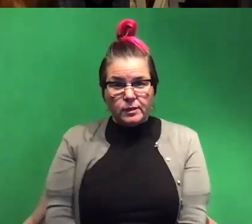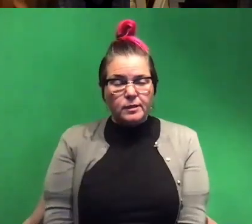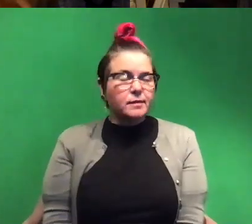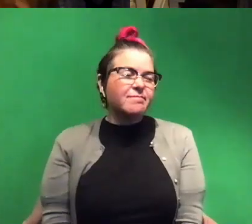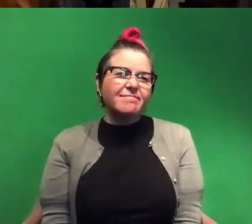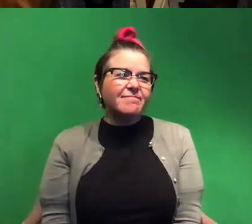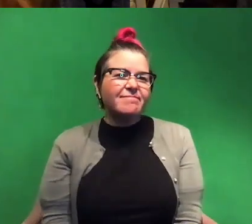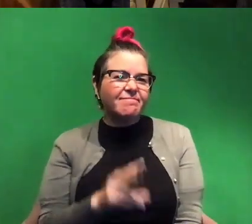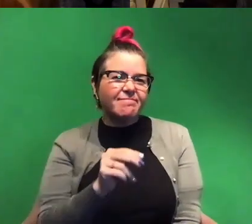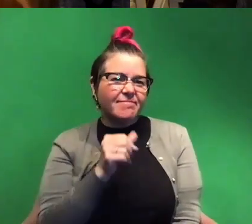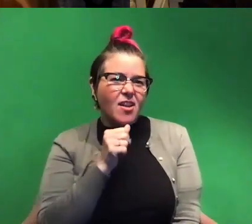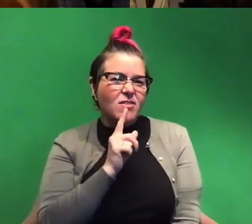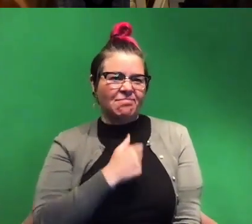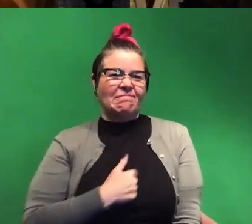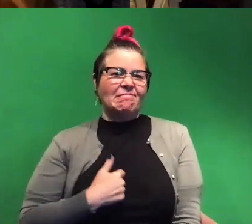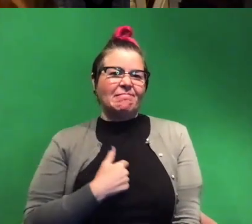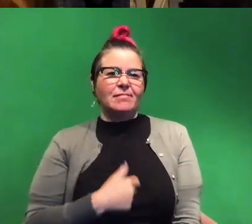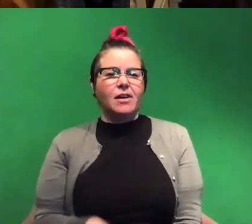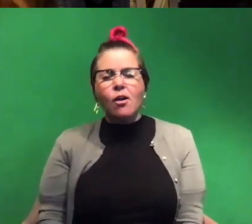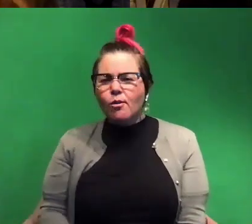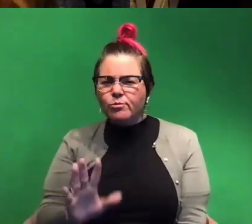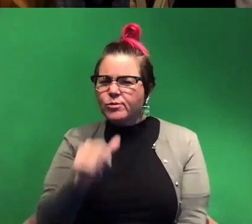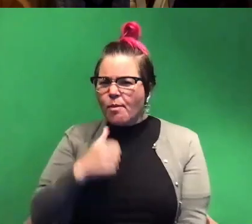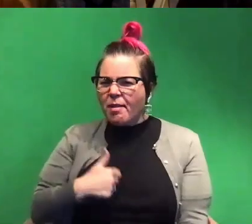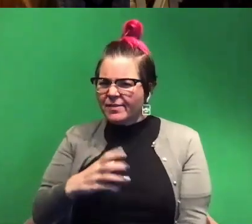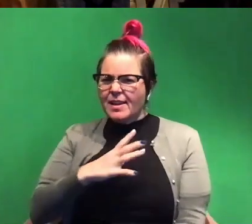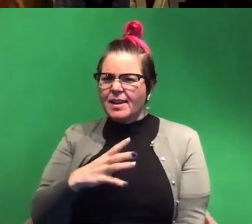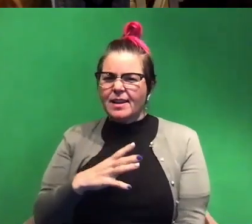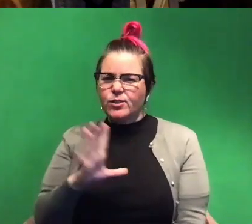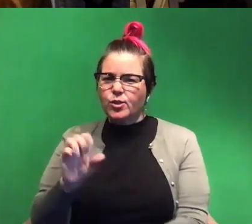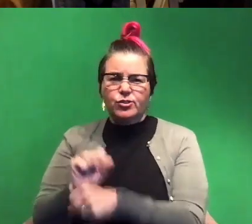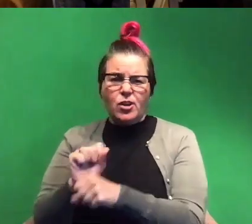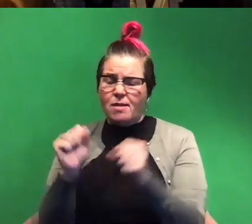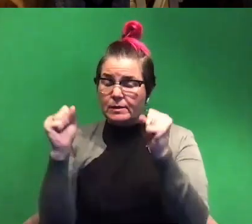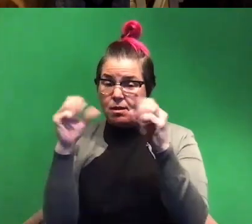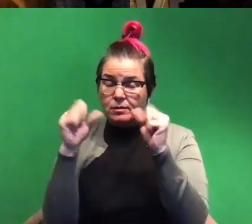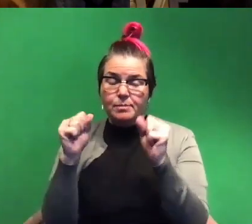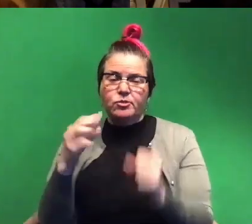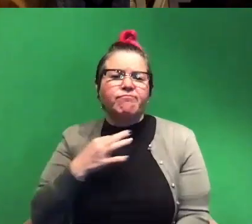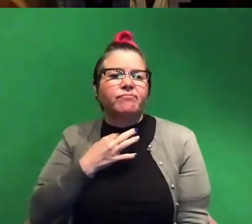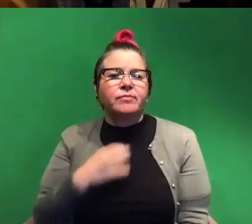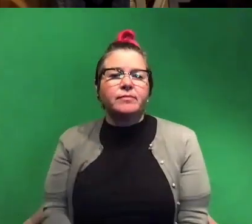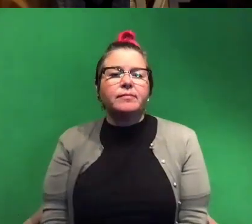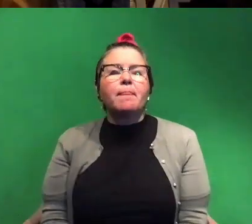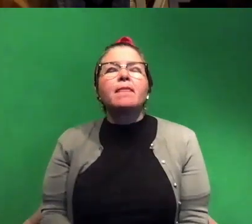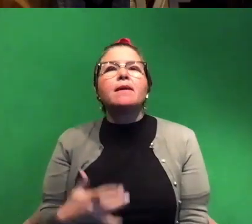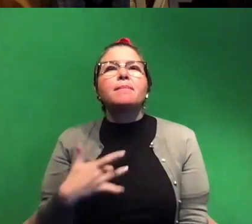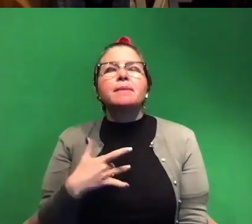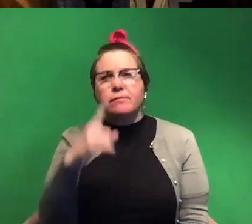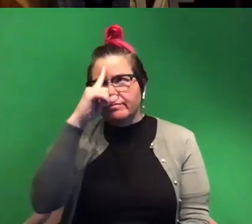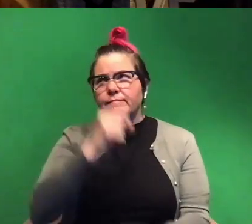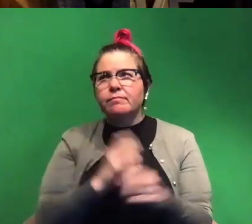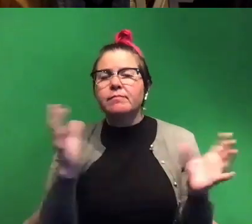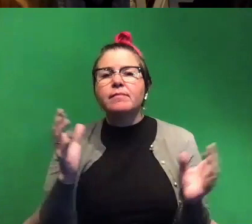No, not really. I apologize. I apologize. That's fine. Your job is awesome. We're just a lot of times we think of